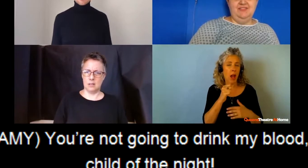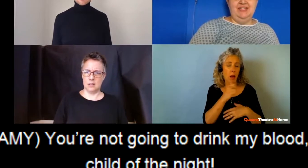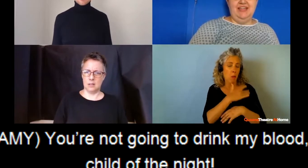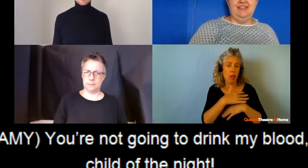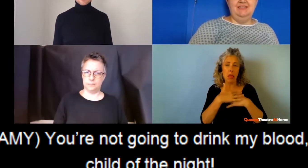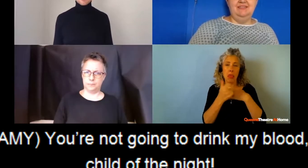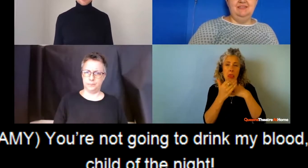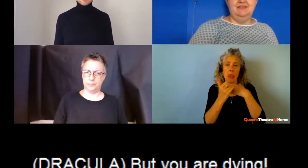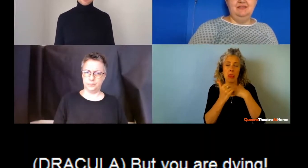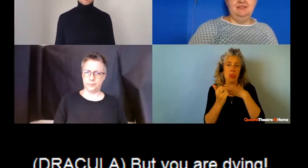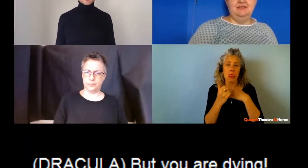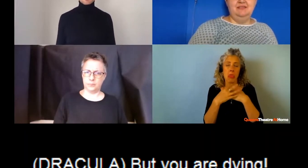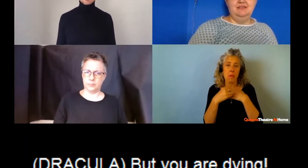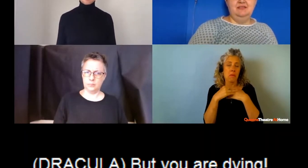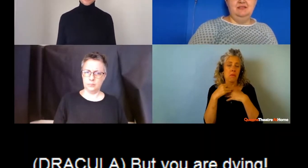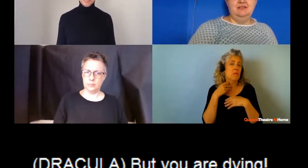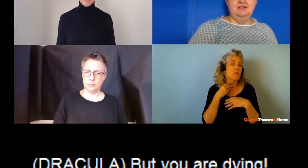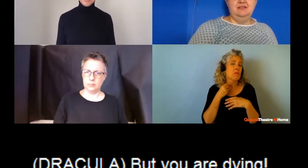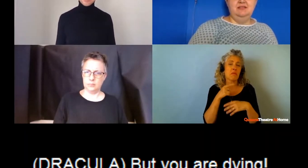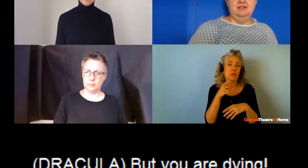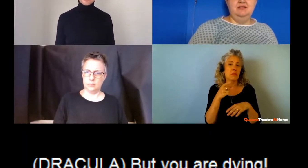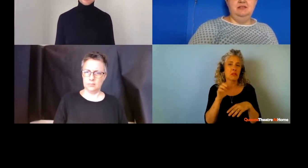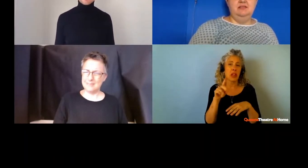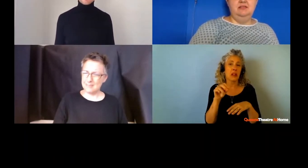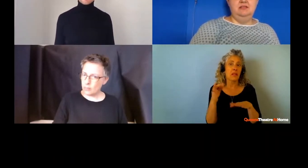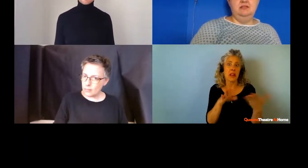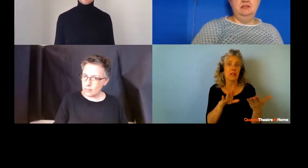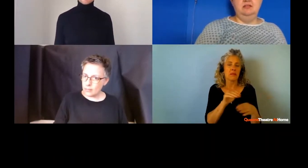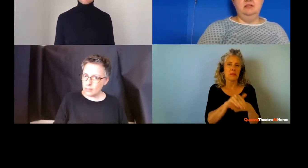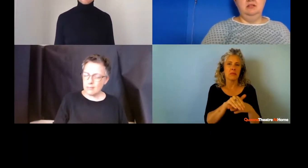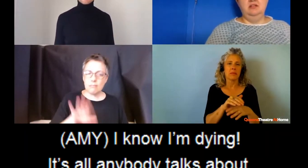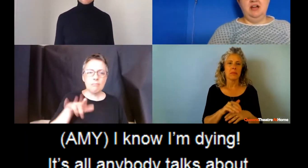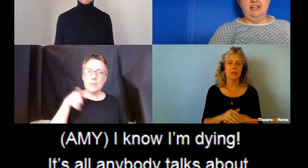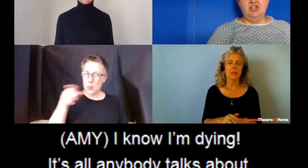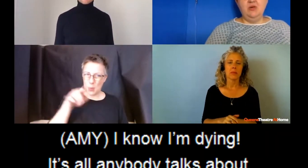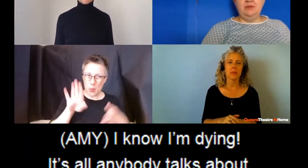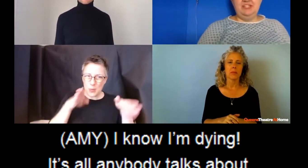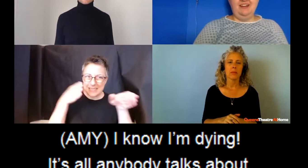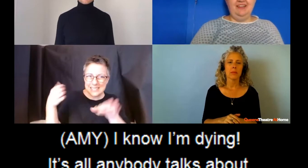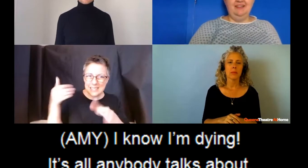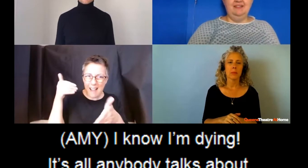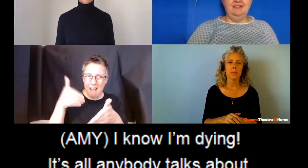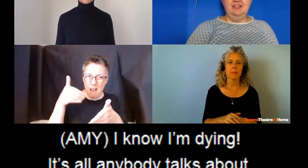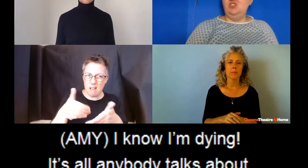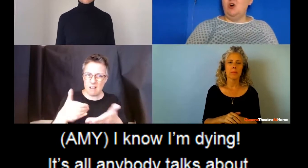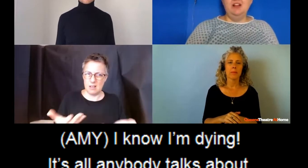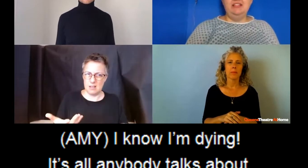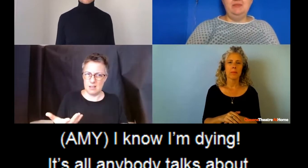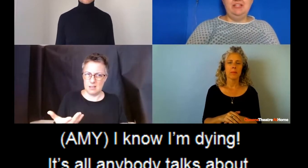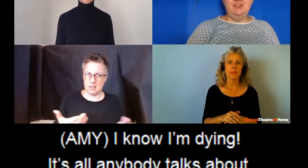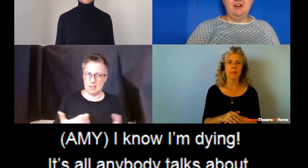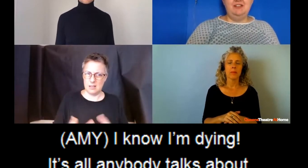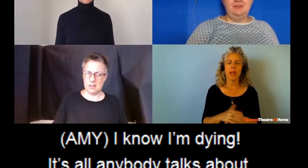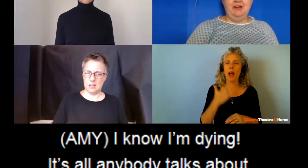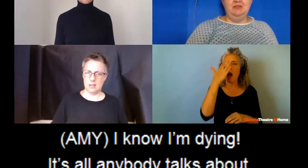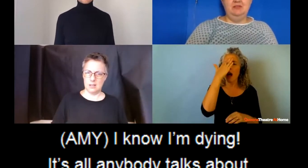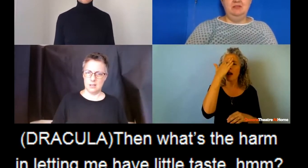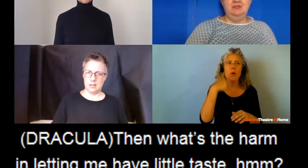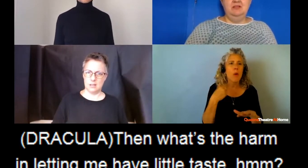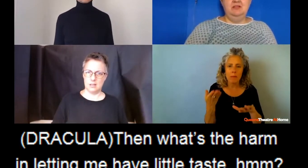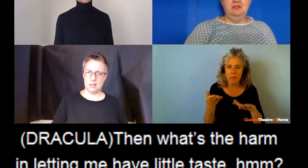child of the night. But you are dying. I know I'm dying. It's all anybody talks